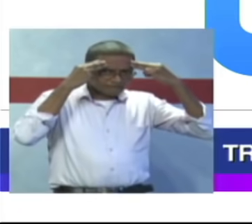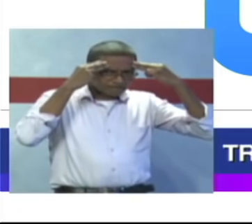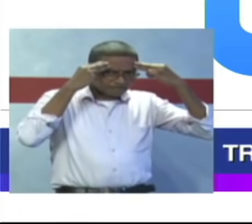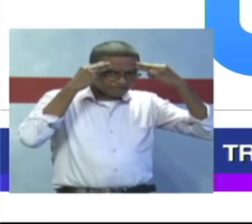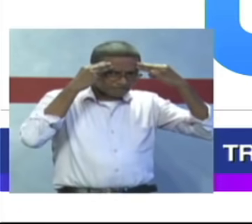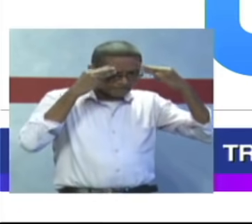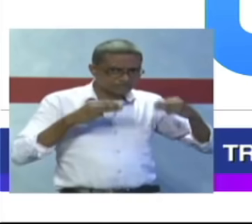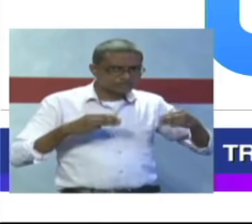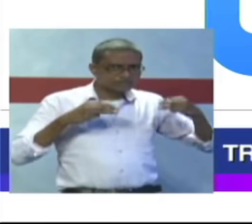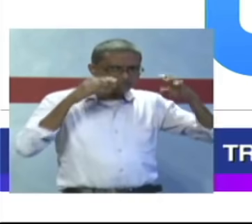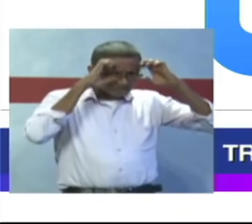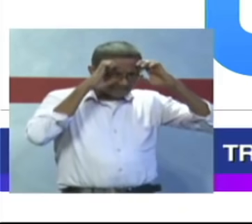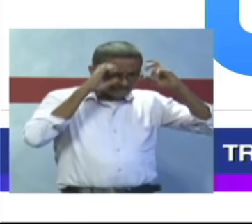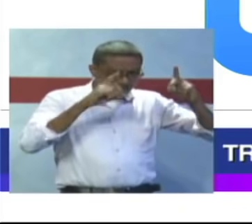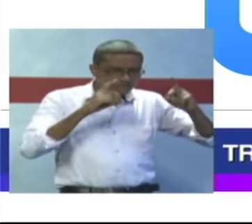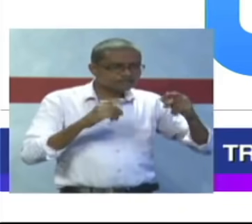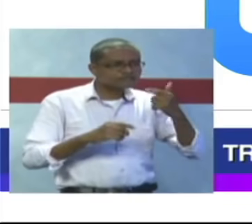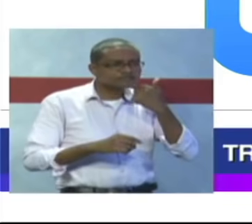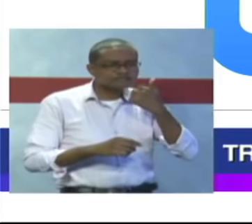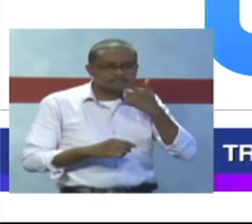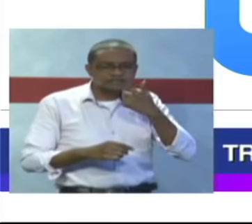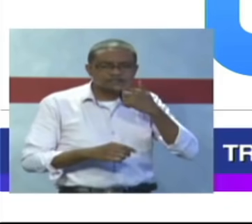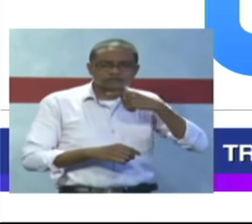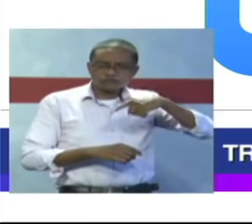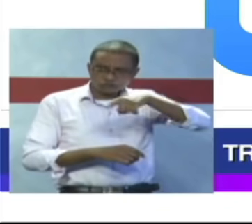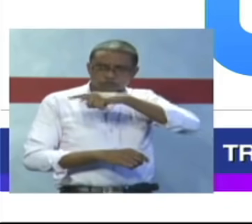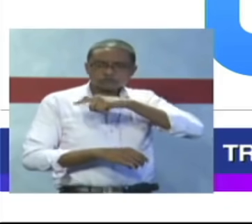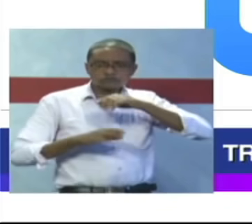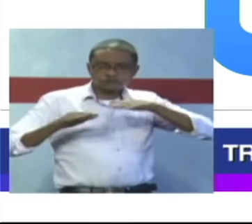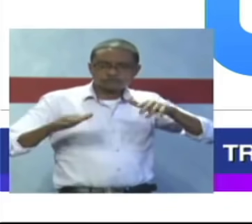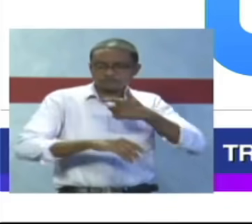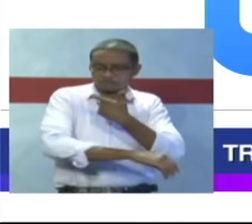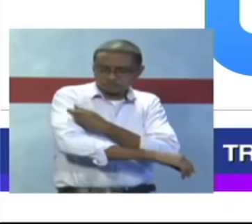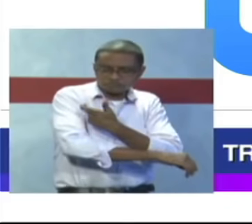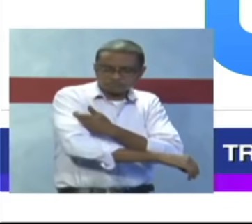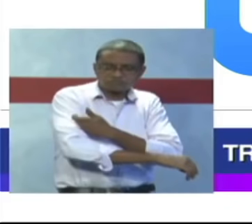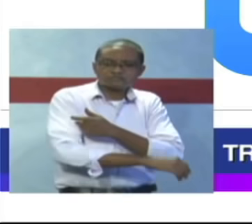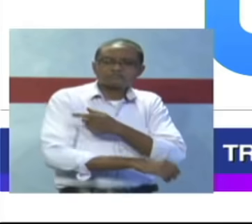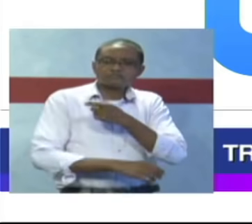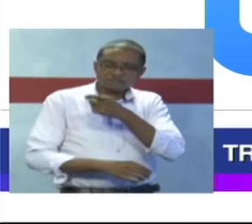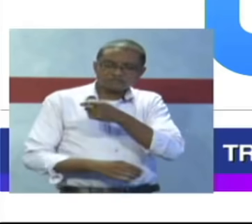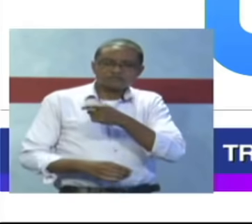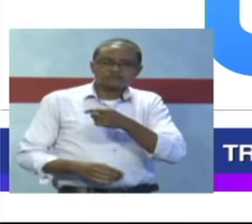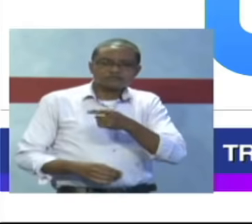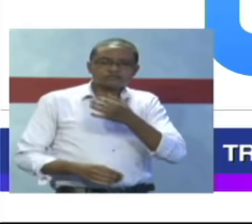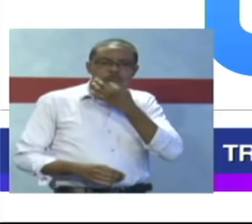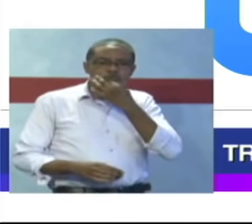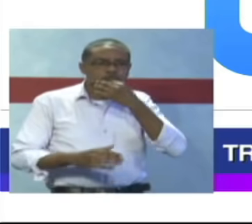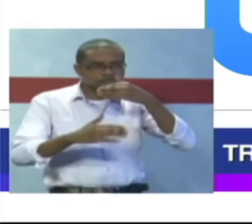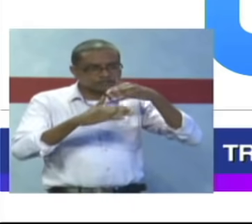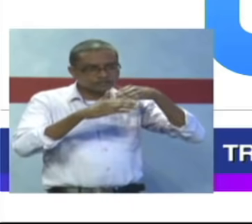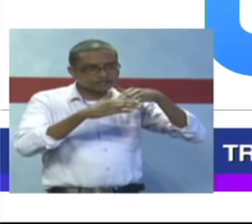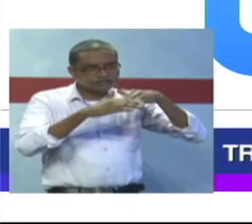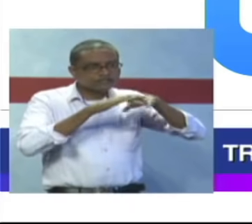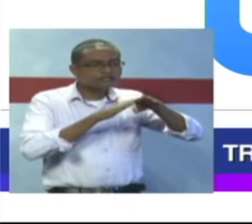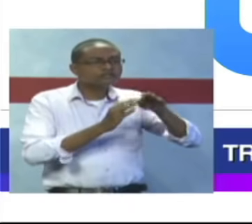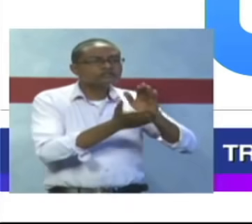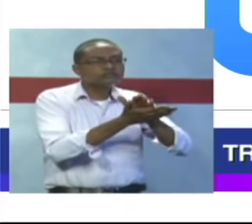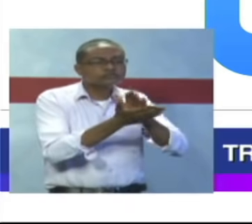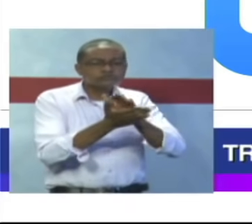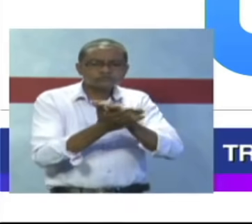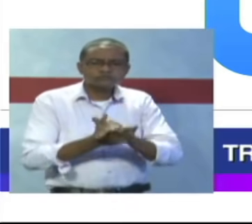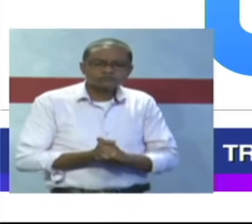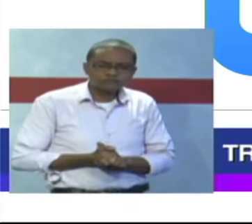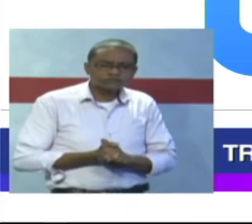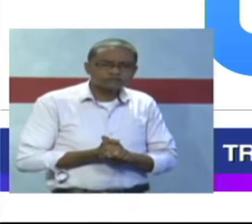1 to 3 could be back out to school in a couple of weeks. Now, I know it's an education decision, but the health ministry and health officials do